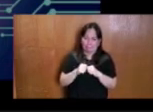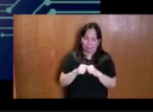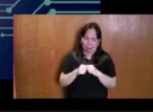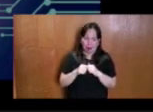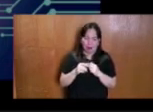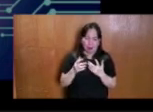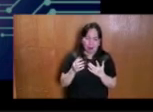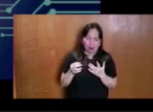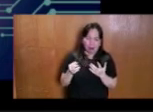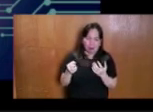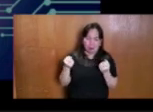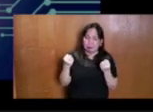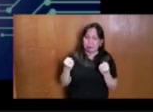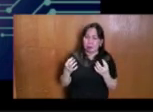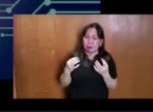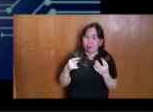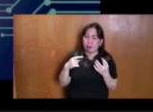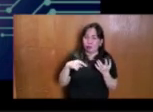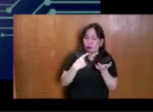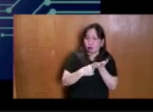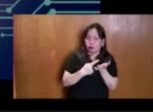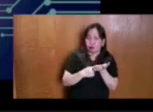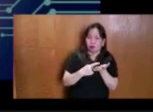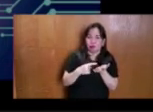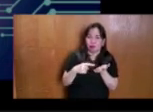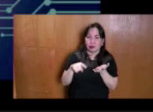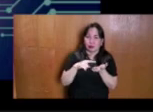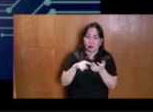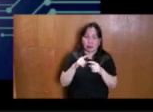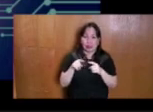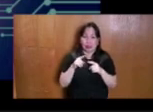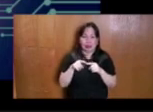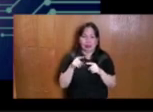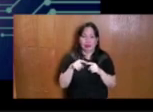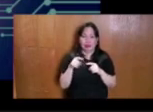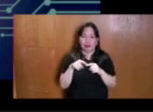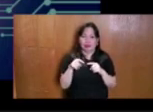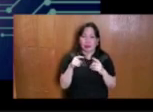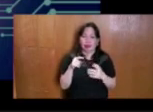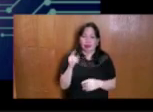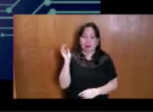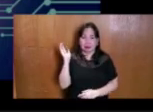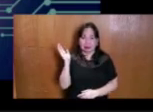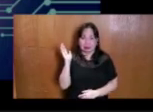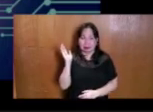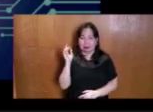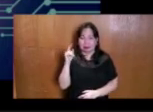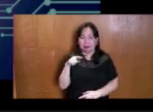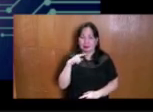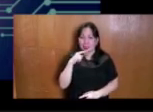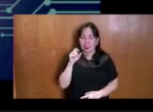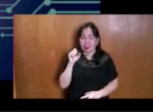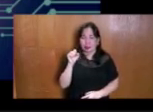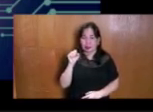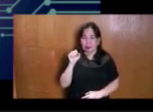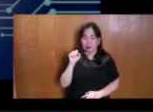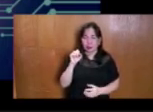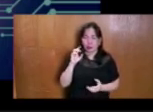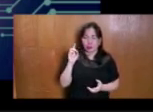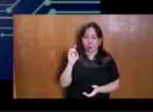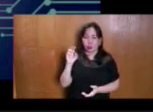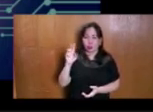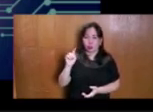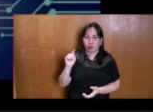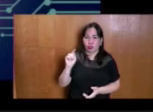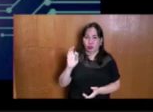Many of the points already have been taken up by previous speakers. Sophia's work has been a tour de force, so I won't be repeating